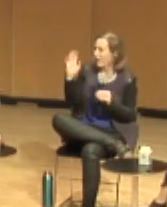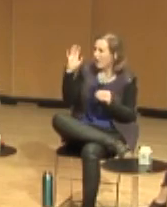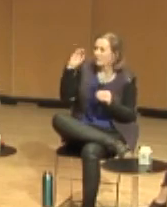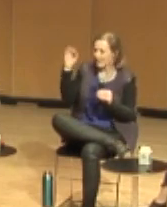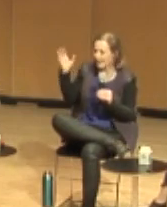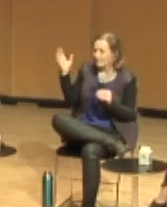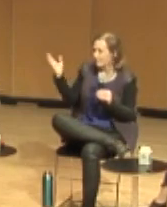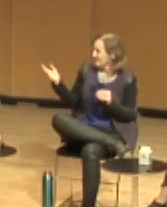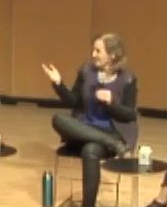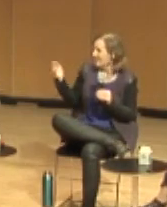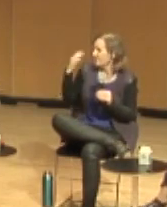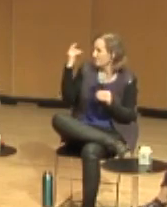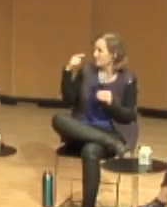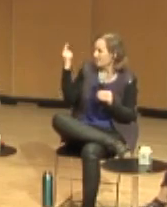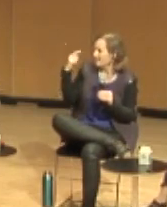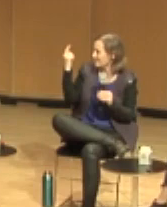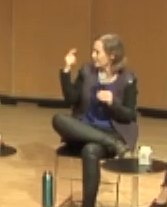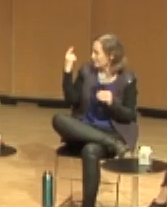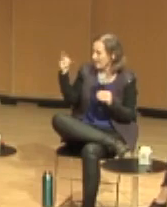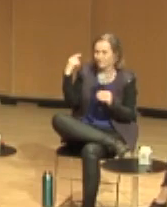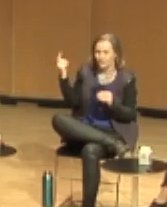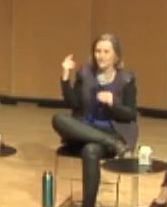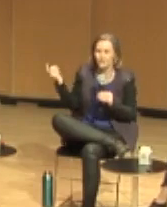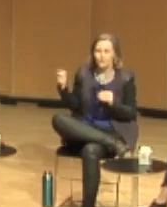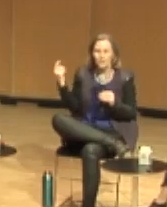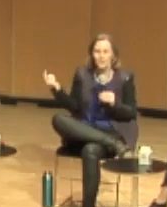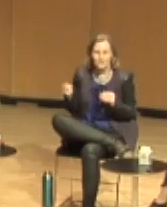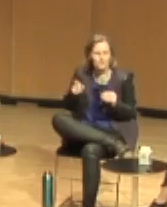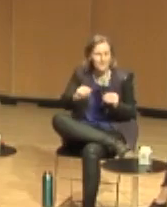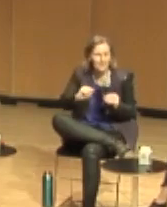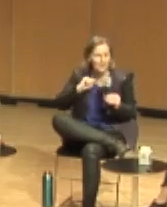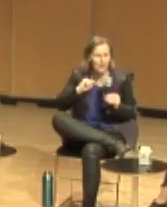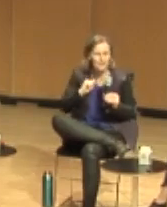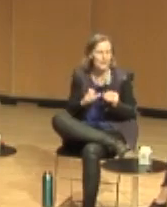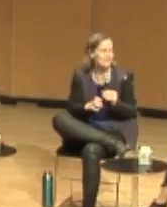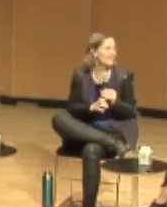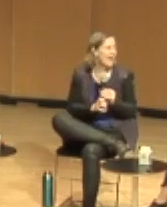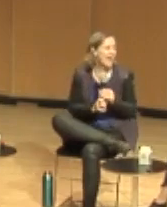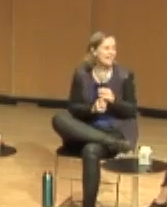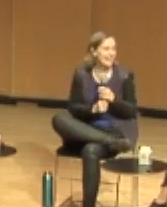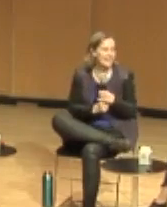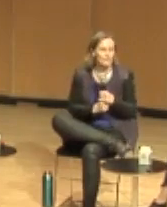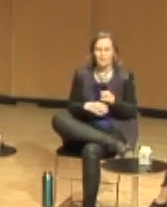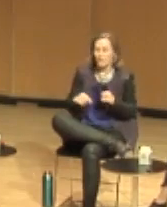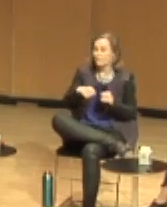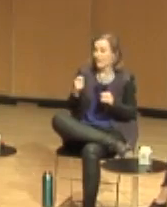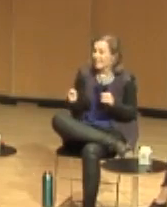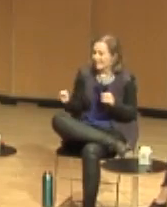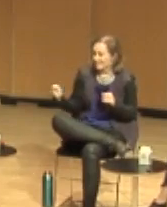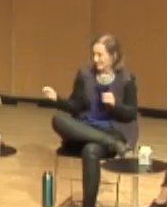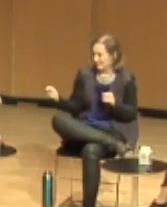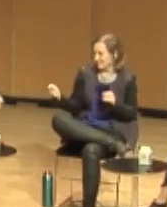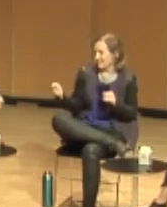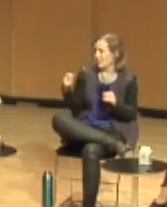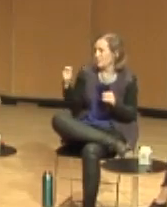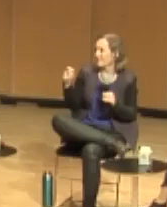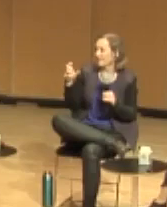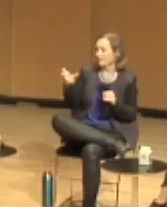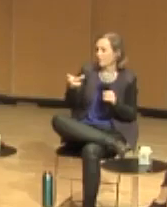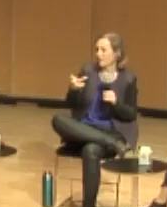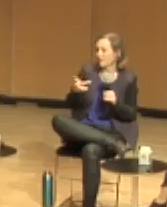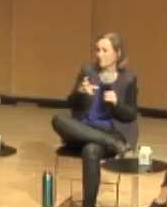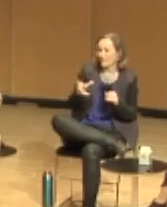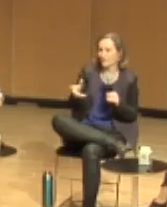say yeah all the time if you start listening yourself you'll you'll notice you say it all the time and yet we don't write it